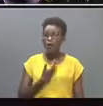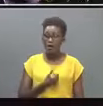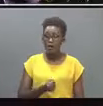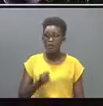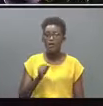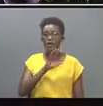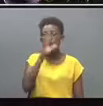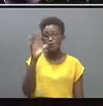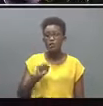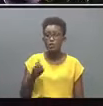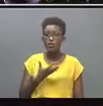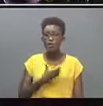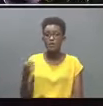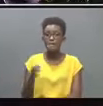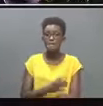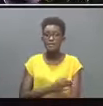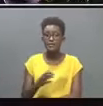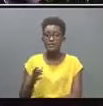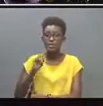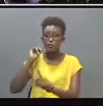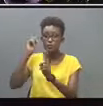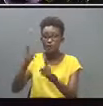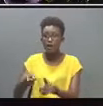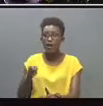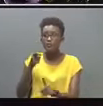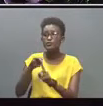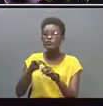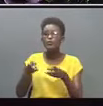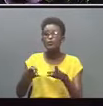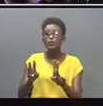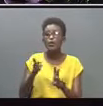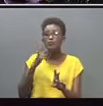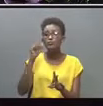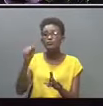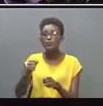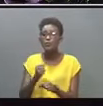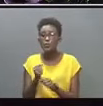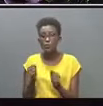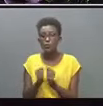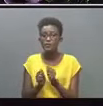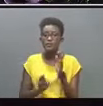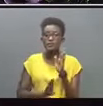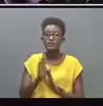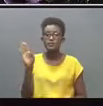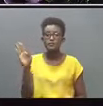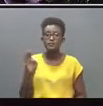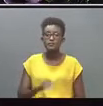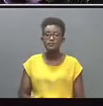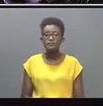have the capacity to come to the stage of civilization. Africa dufite ubushobozi bwo guhagarara ku ruhando